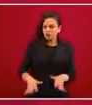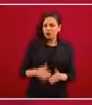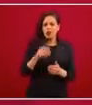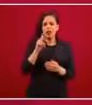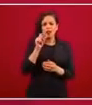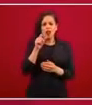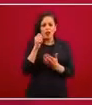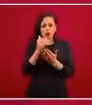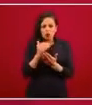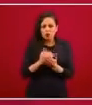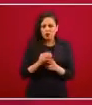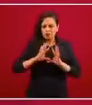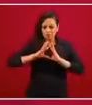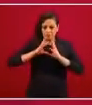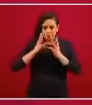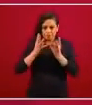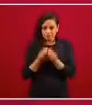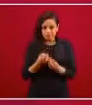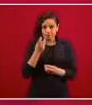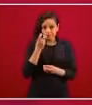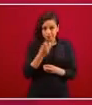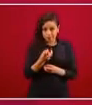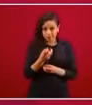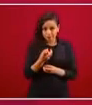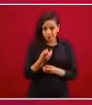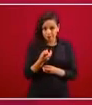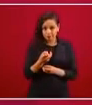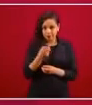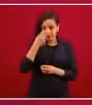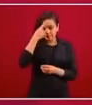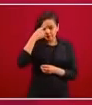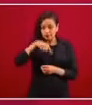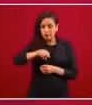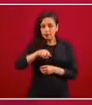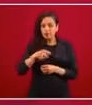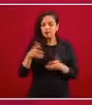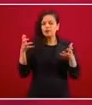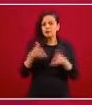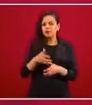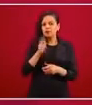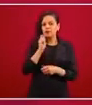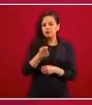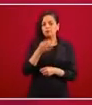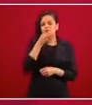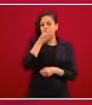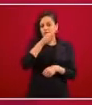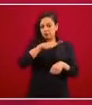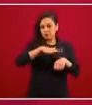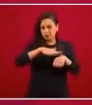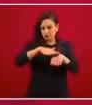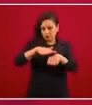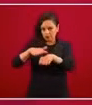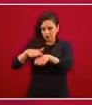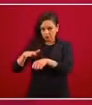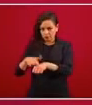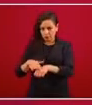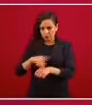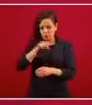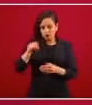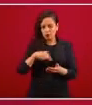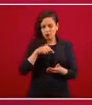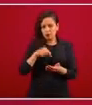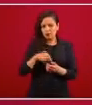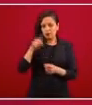for generating data, because each of the data that you generate when you